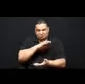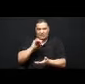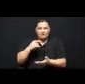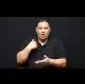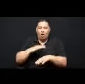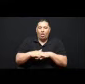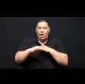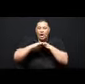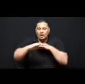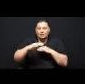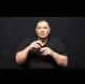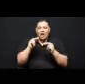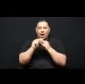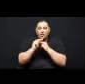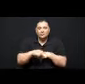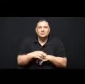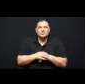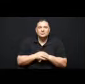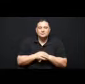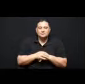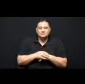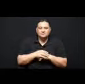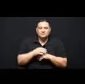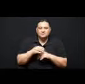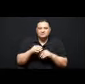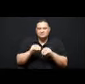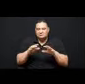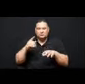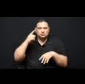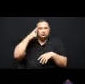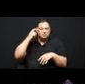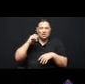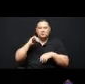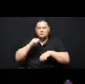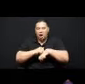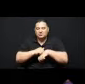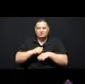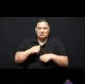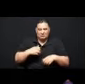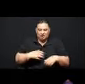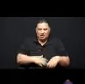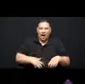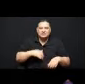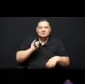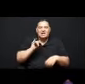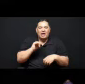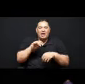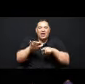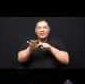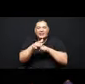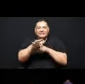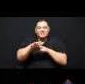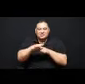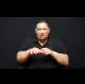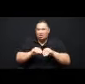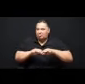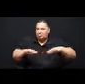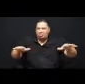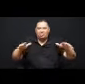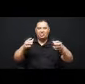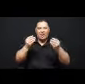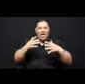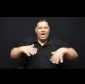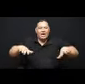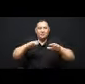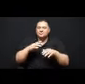and my guts like leaves litter the landscape. They call it a wasteland, a place to be avoided,